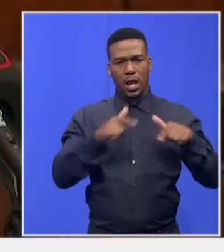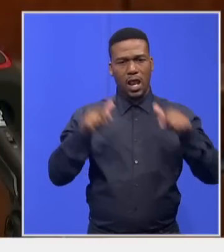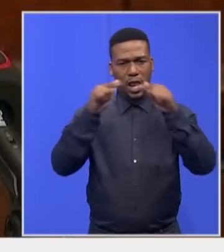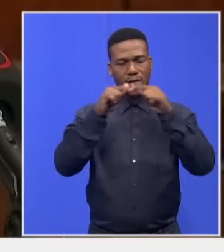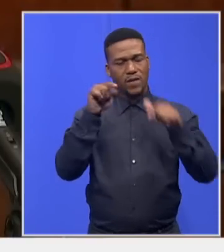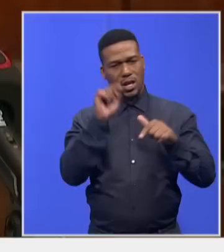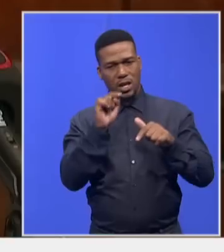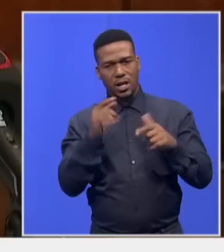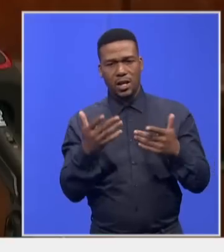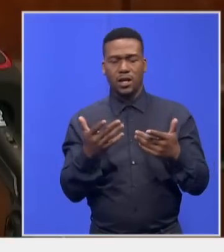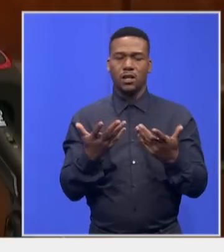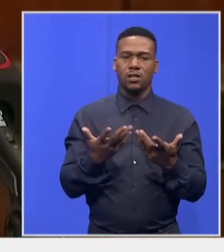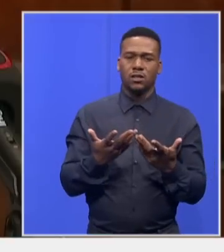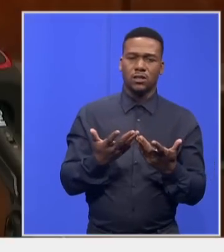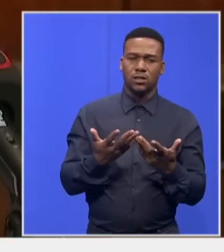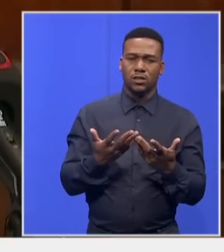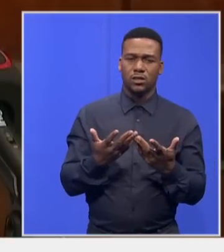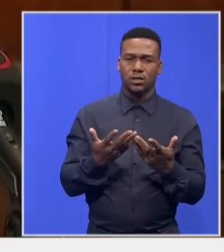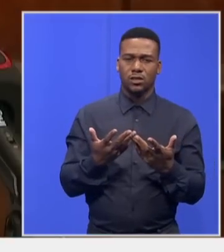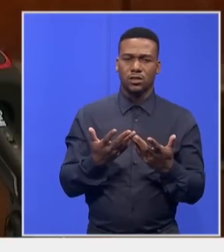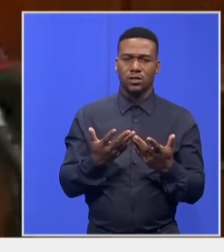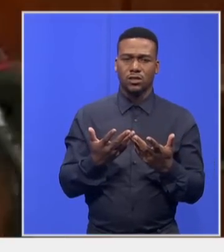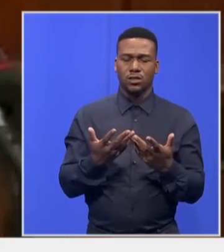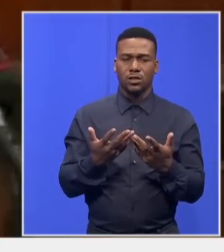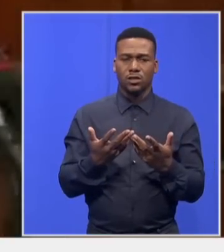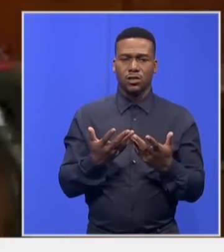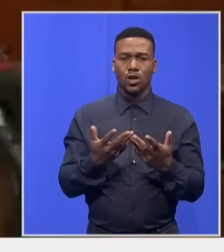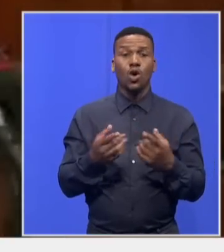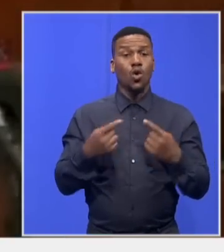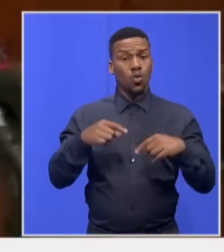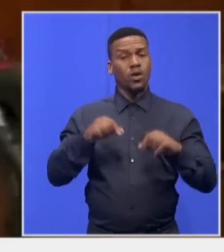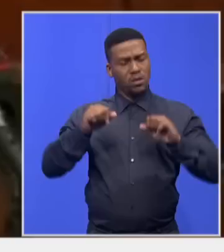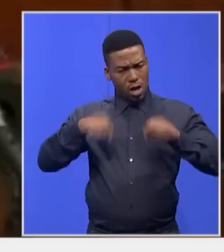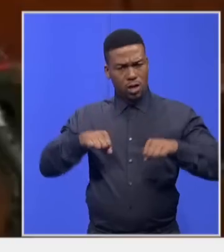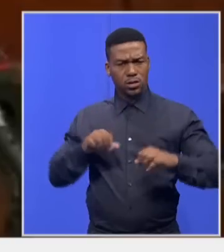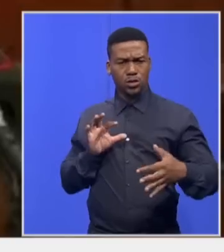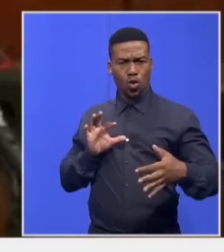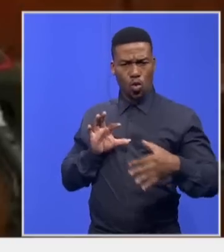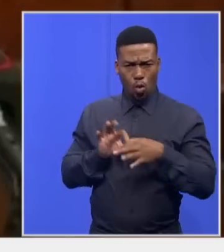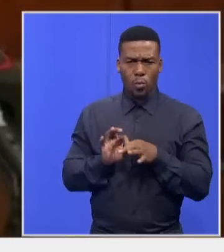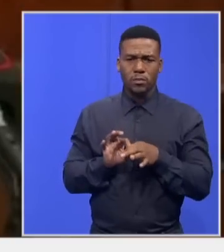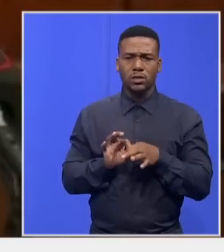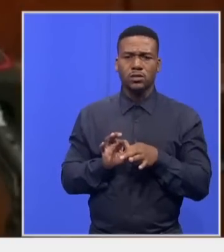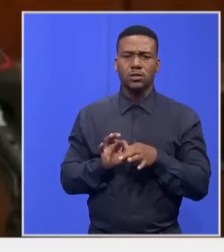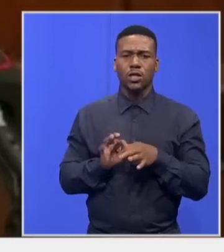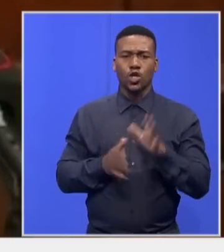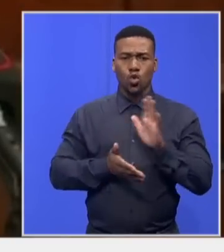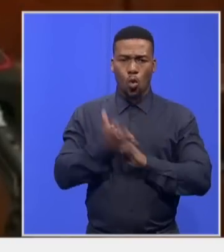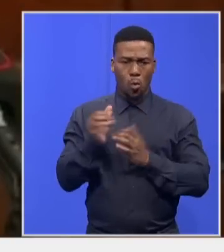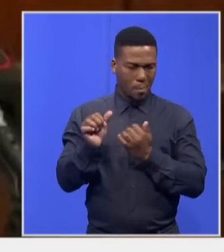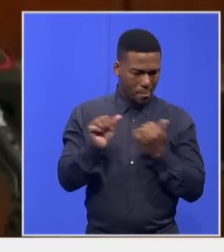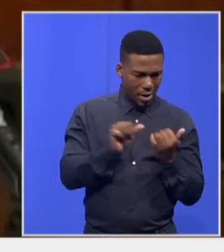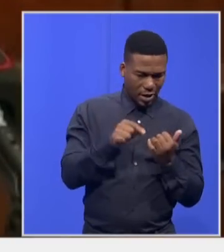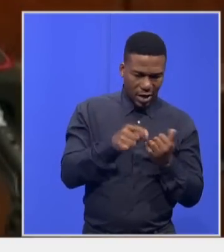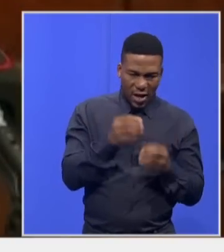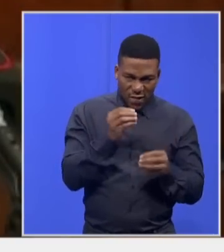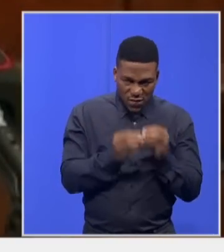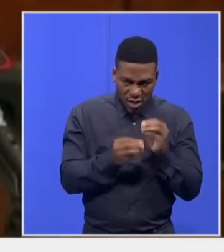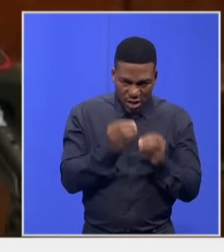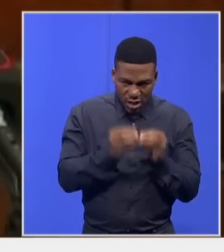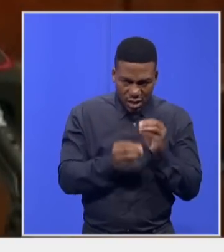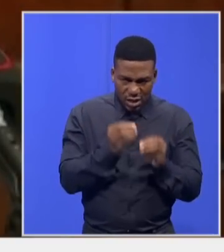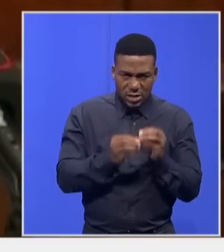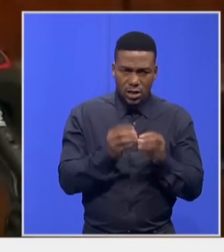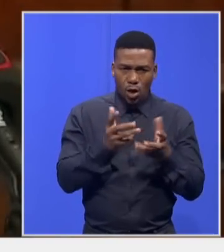as speedily as. But we still do commit to ensuring that we go back to meeting the emissions level over